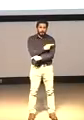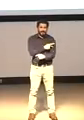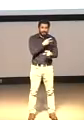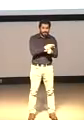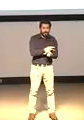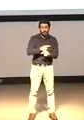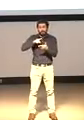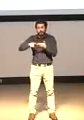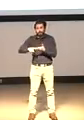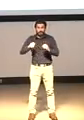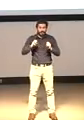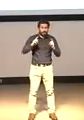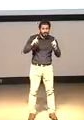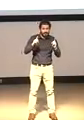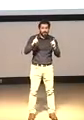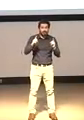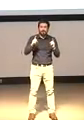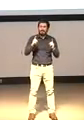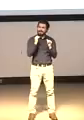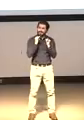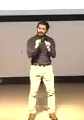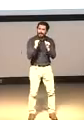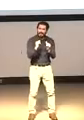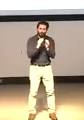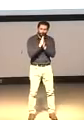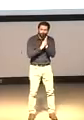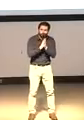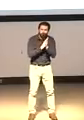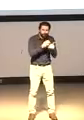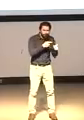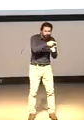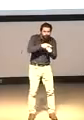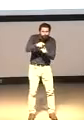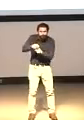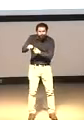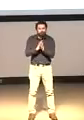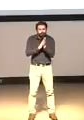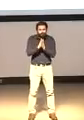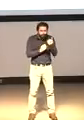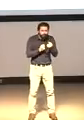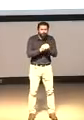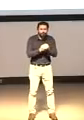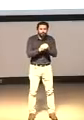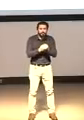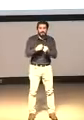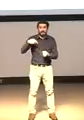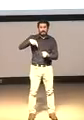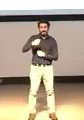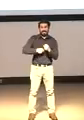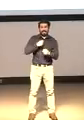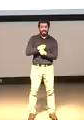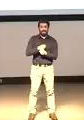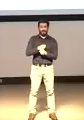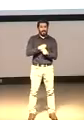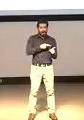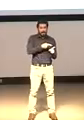And I, like many of you, have a passion for each of those. This year, to preserve these missions and